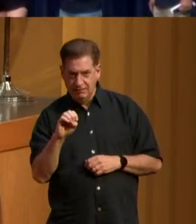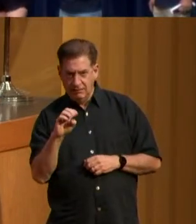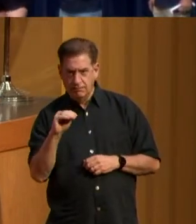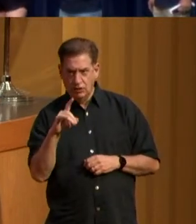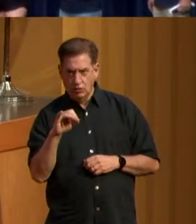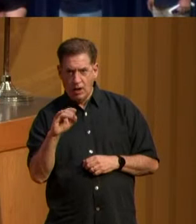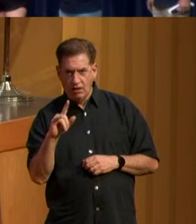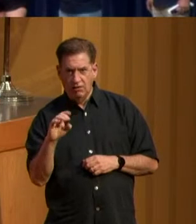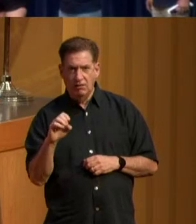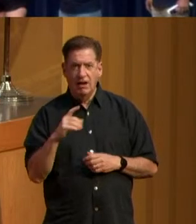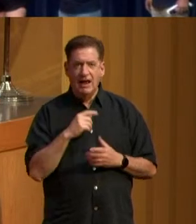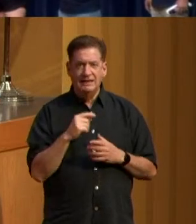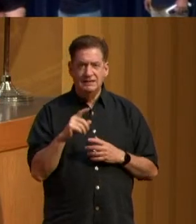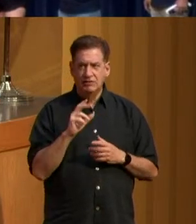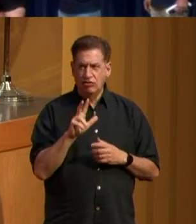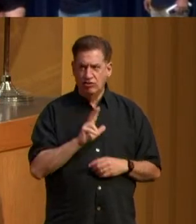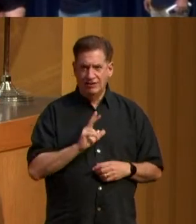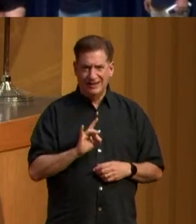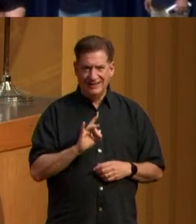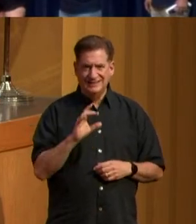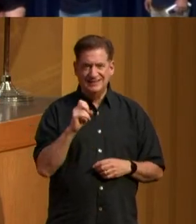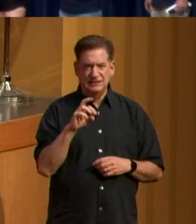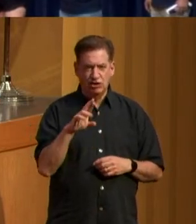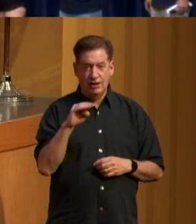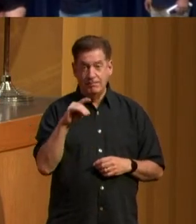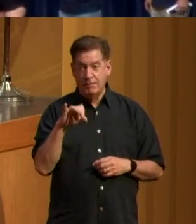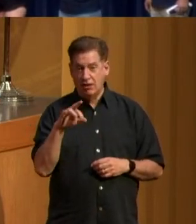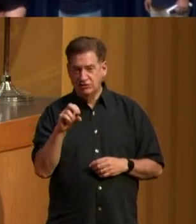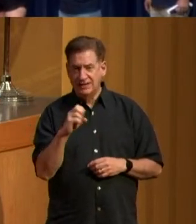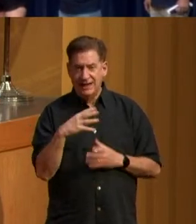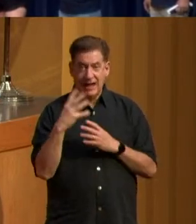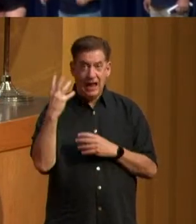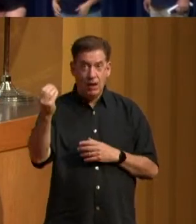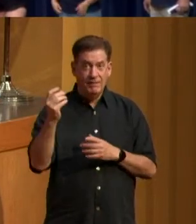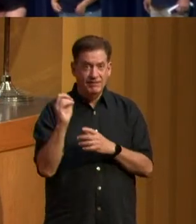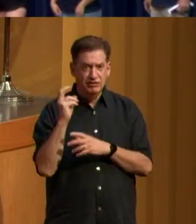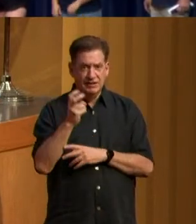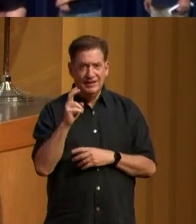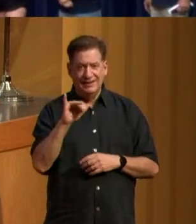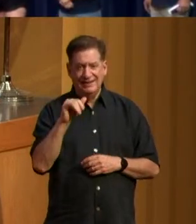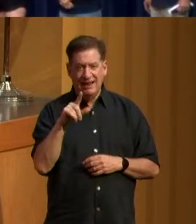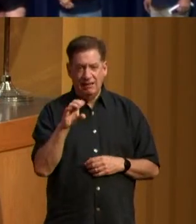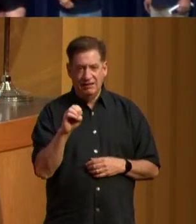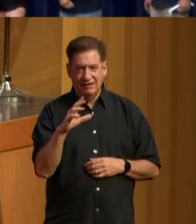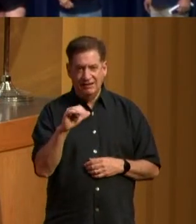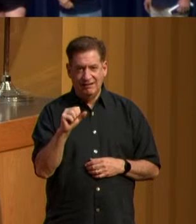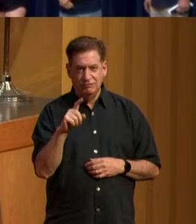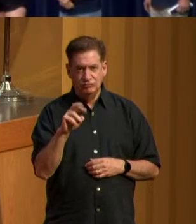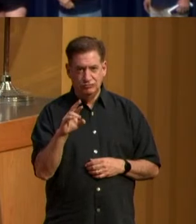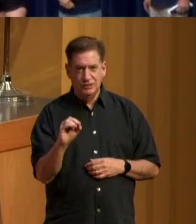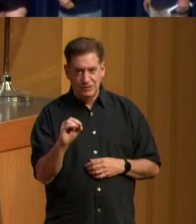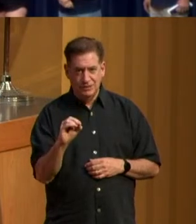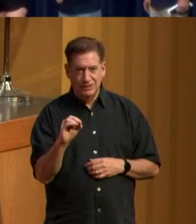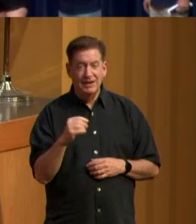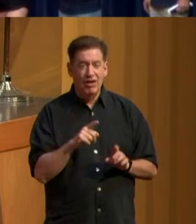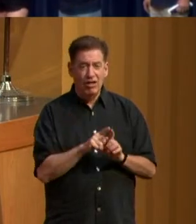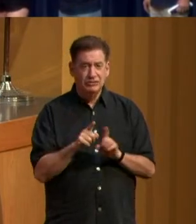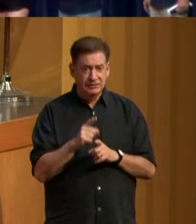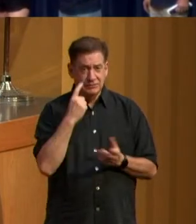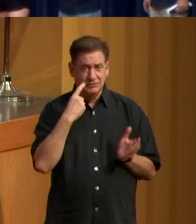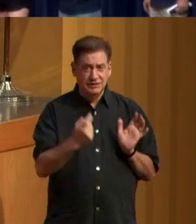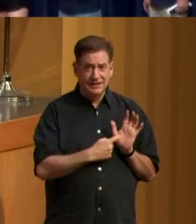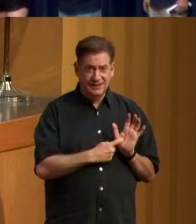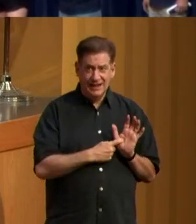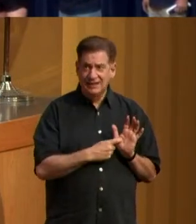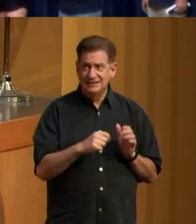number 38, Sierra Myers. And outfielder number 99, Natalie Castro. We'd also like to recognize